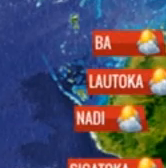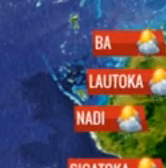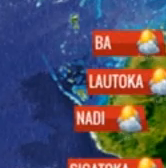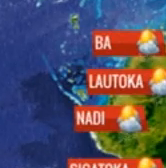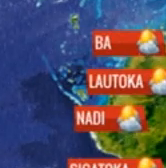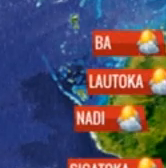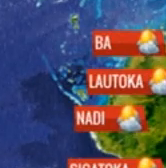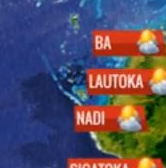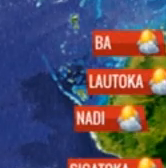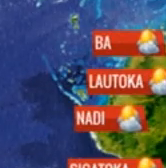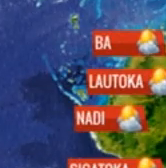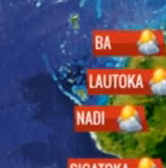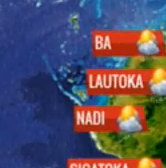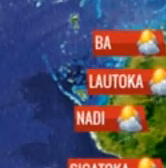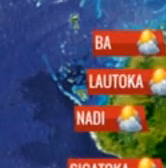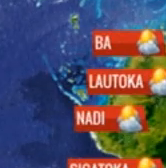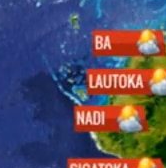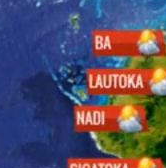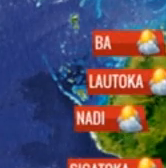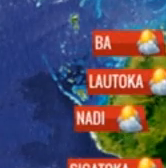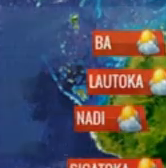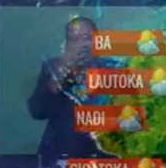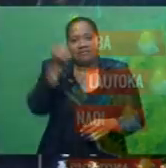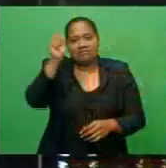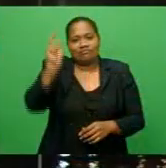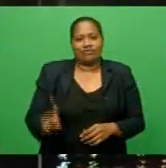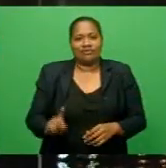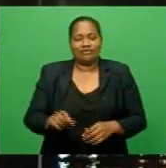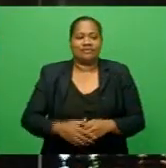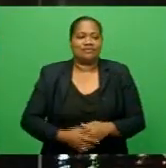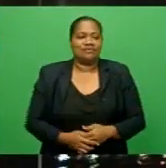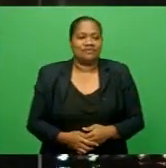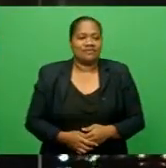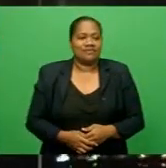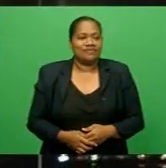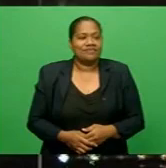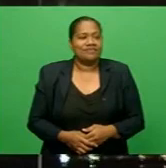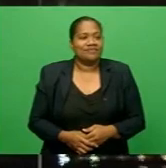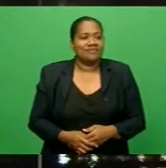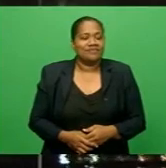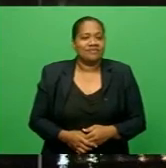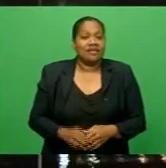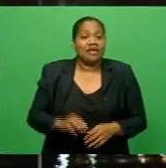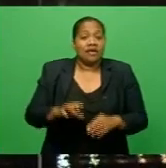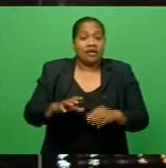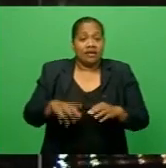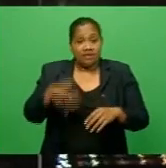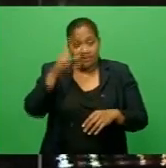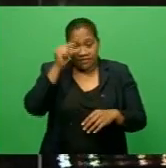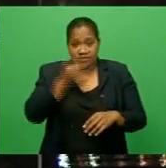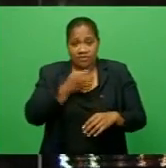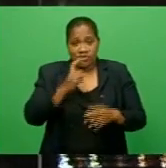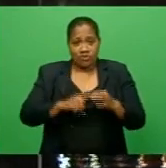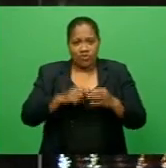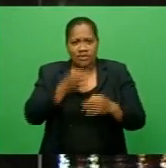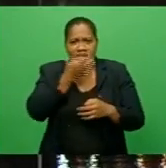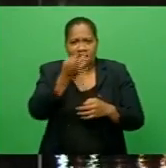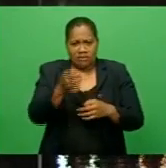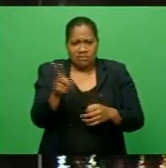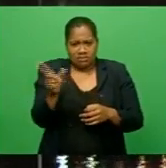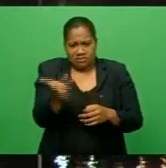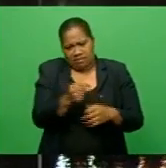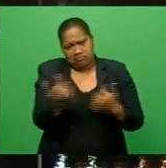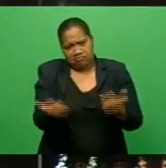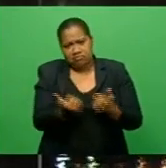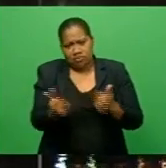times and possible thunderstorms. And in Fijian Pulse, we asked, do you think enough is being done to prevent violence